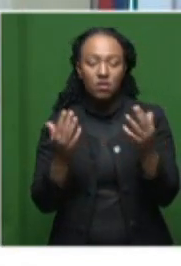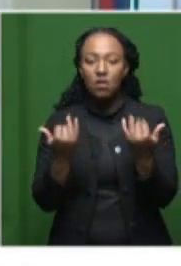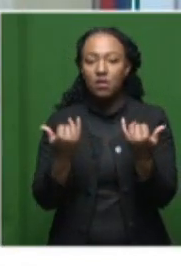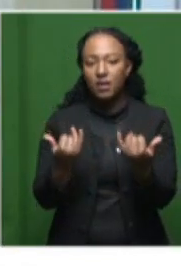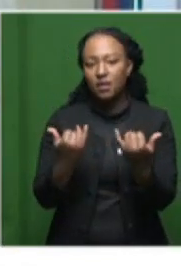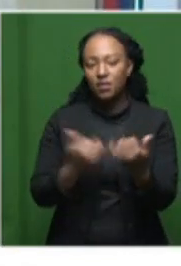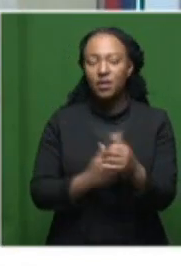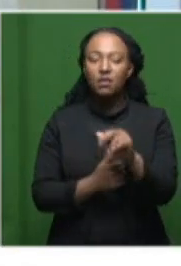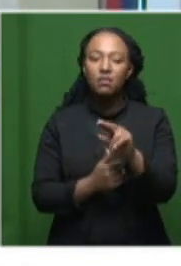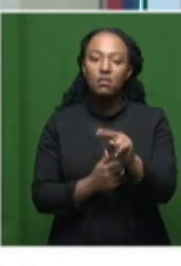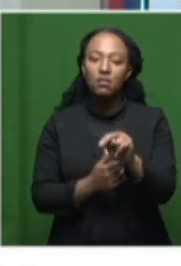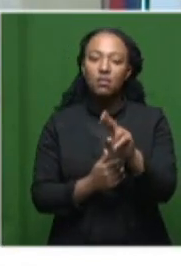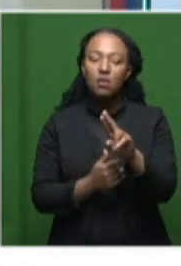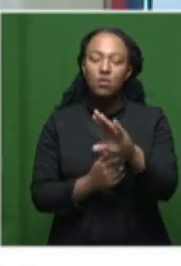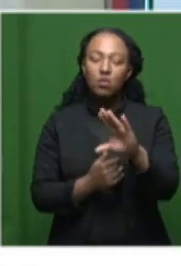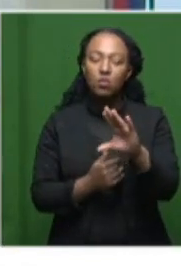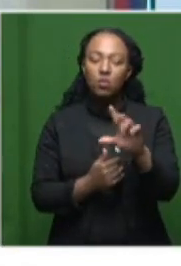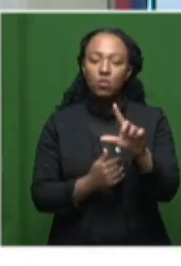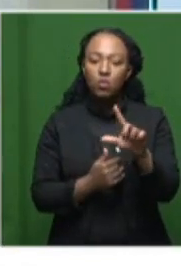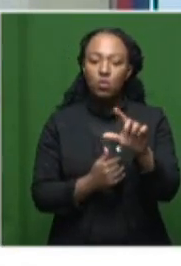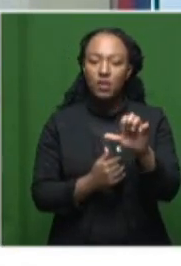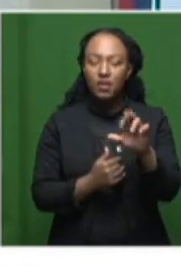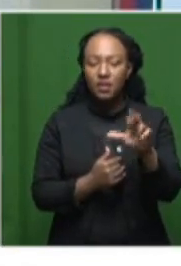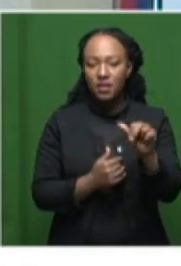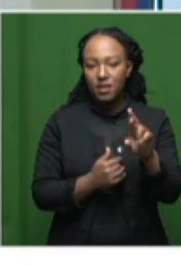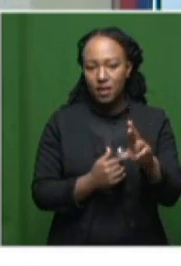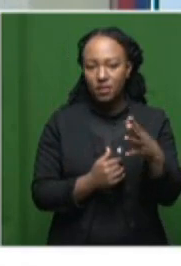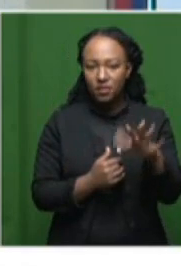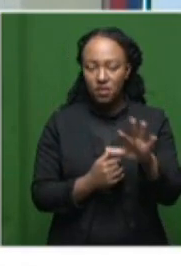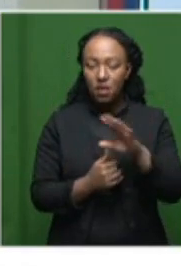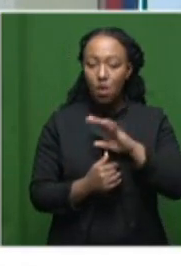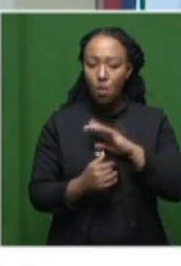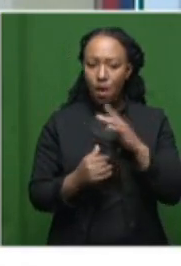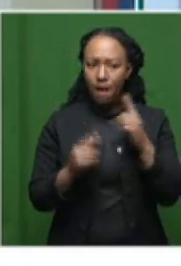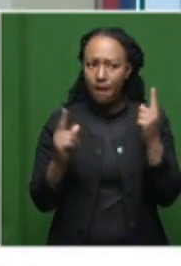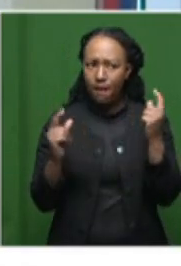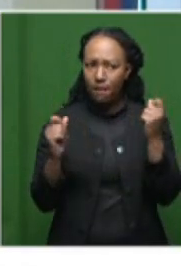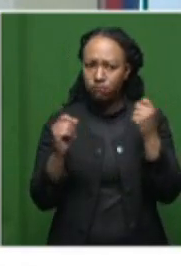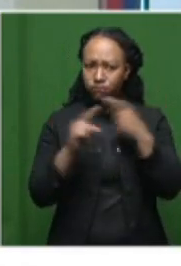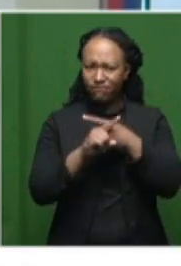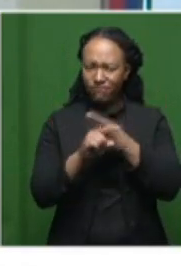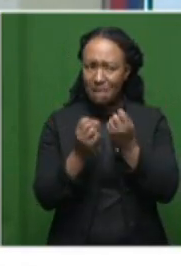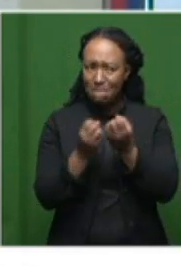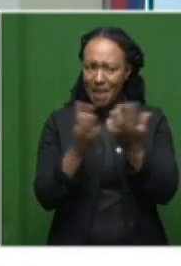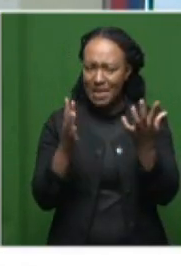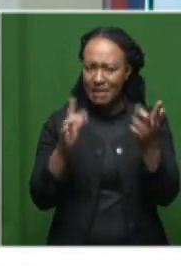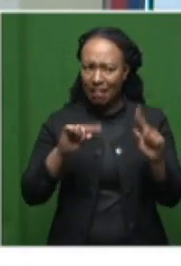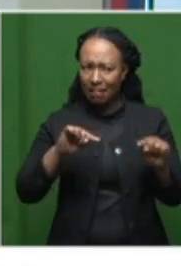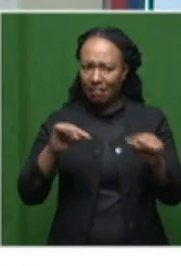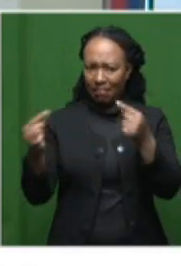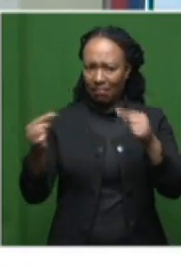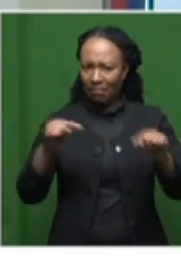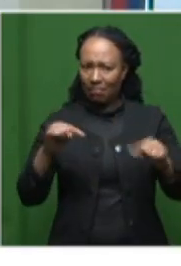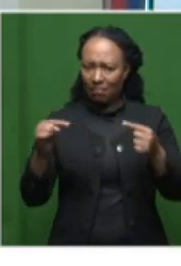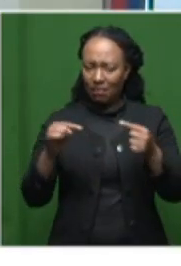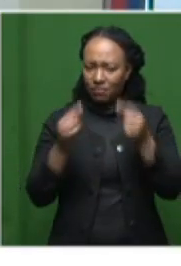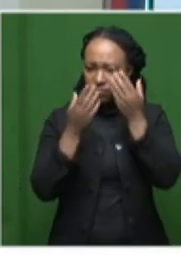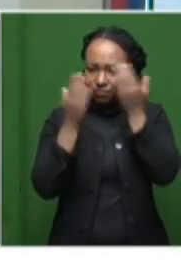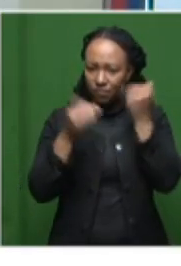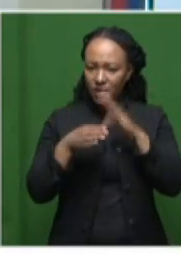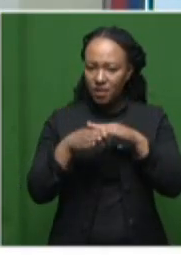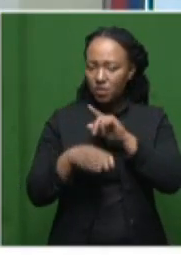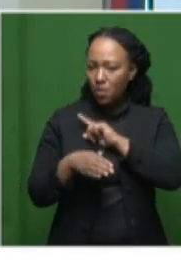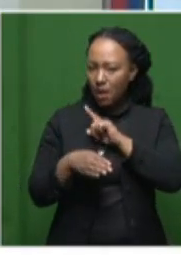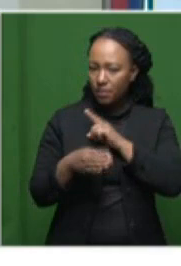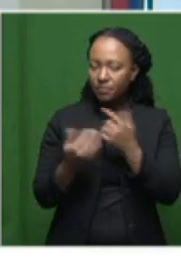and as you know, nuclear has become somewhat controversial, not too sure about the reasons behind it, but